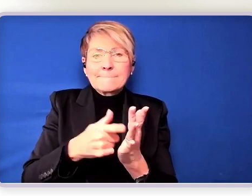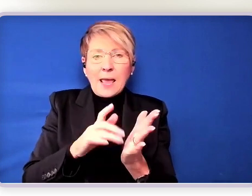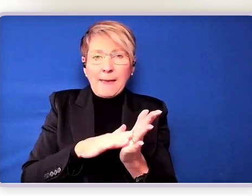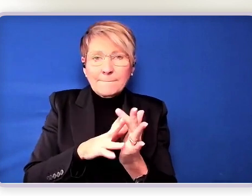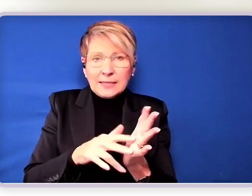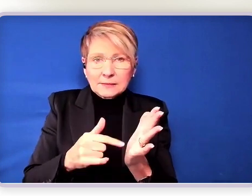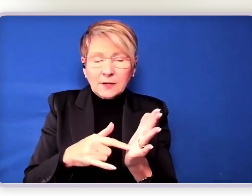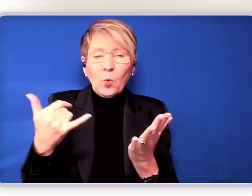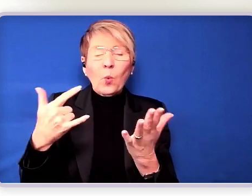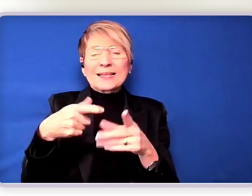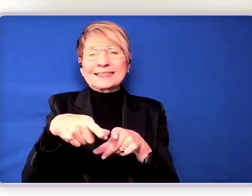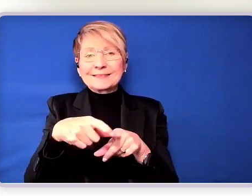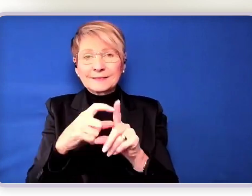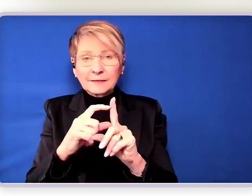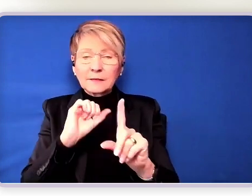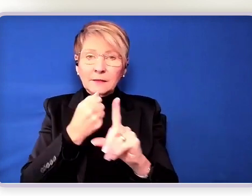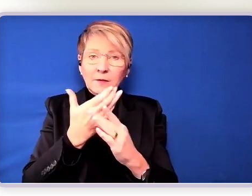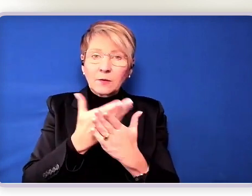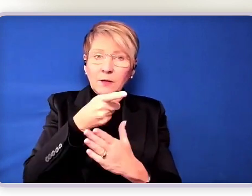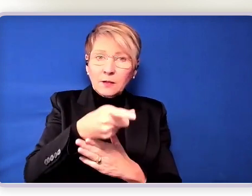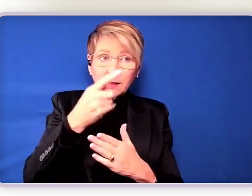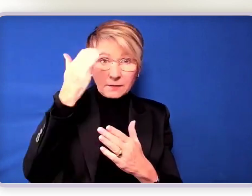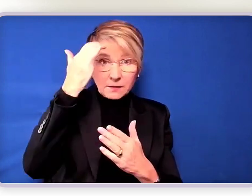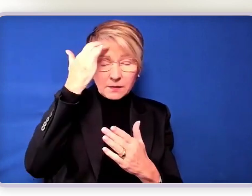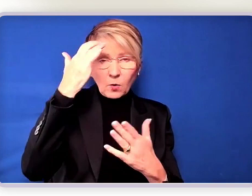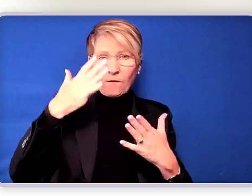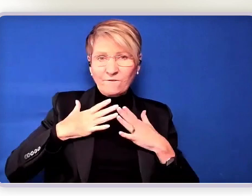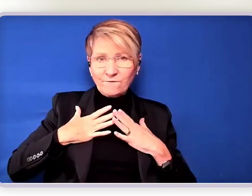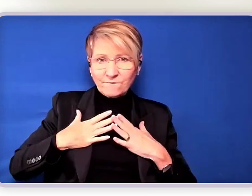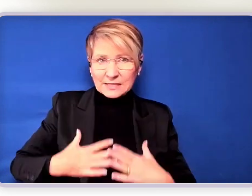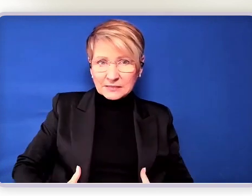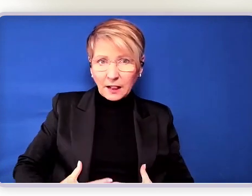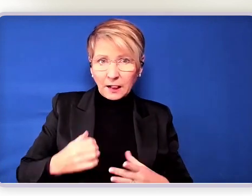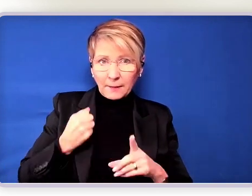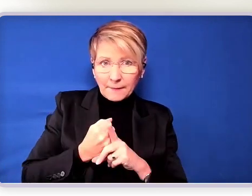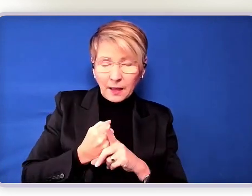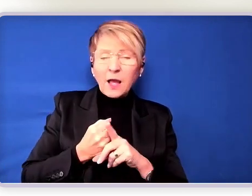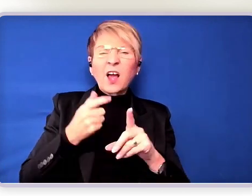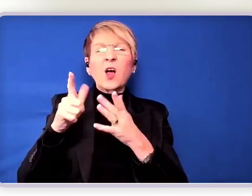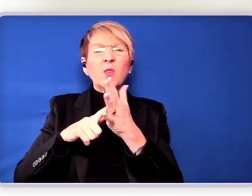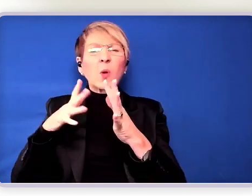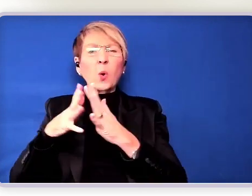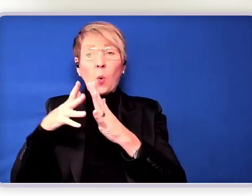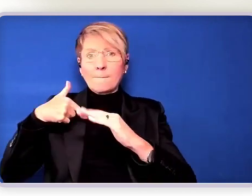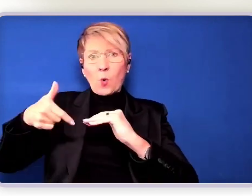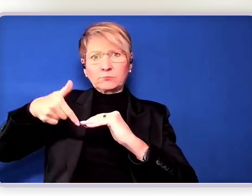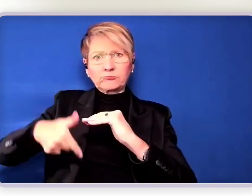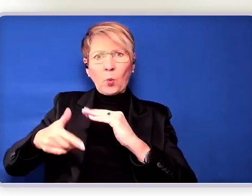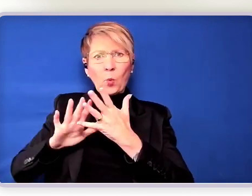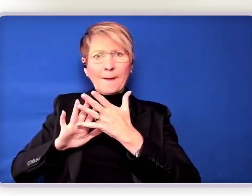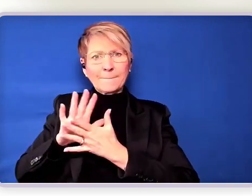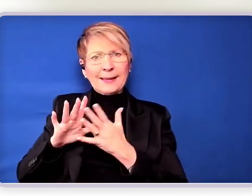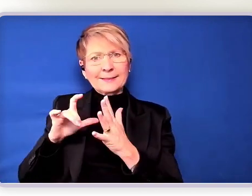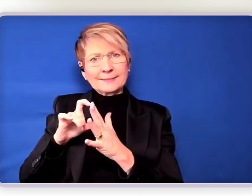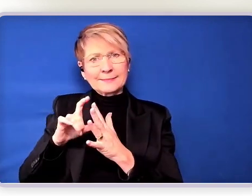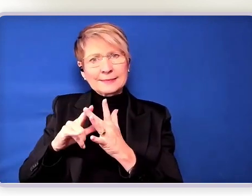either psychologically or physically, and the law goes into more detail on that, you still